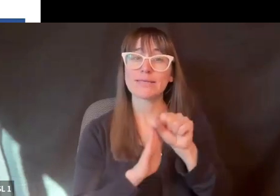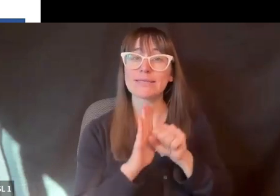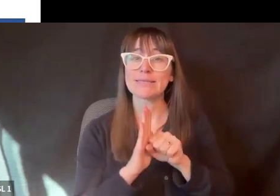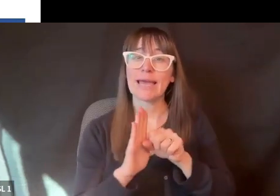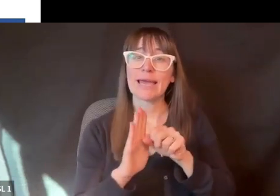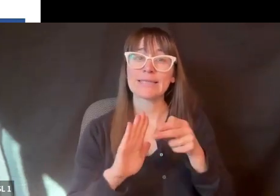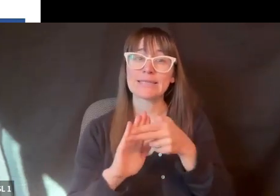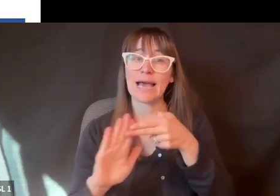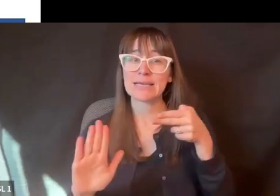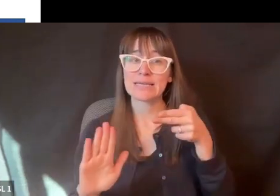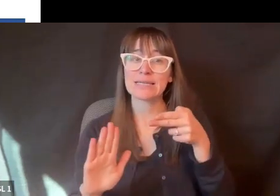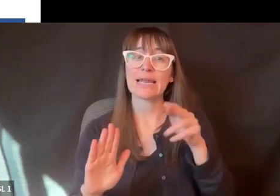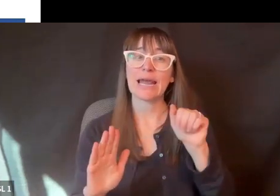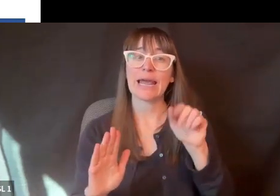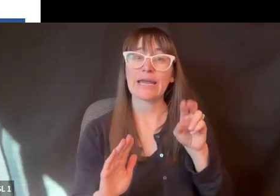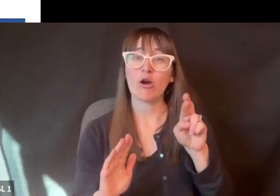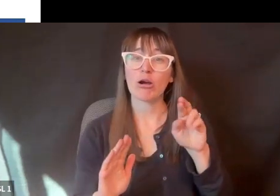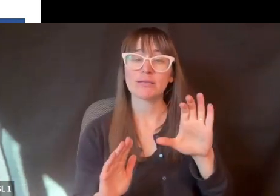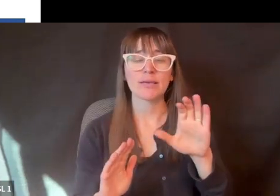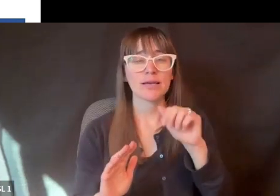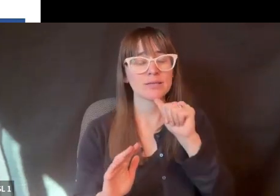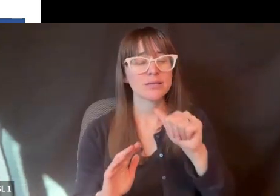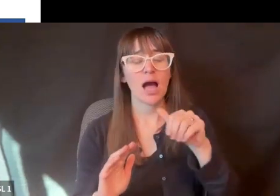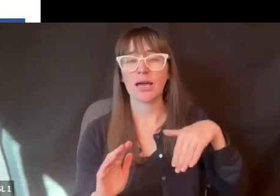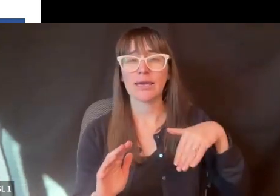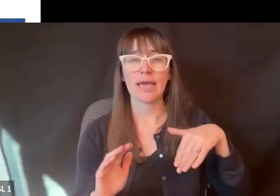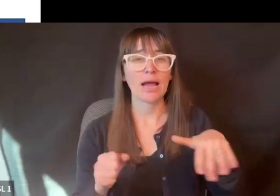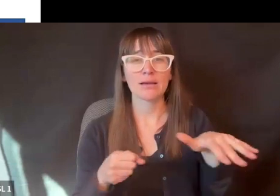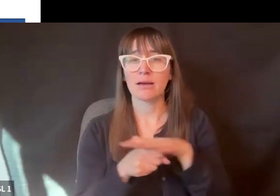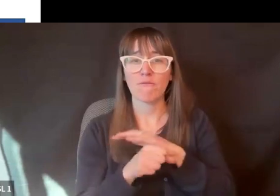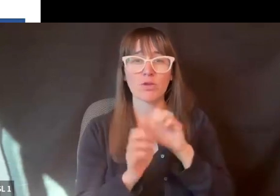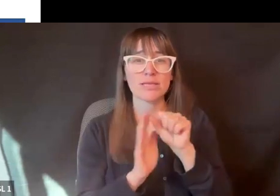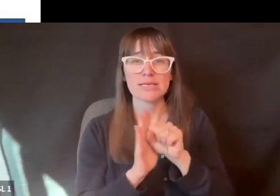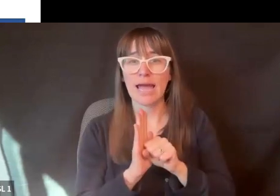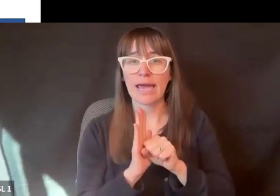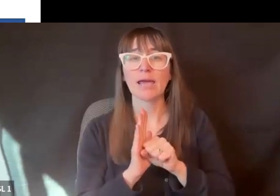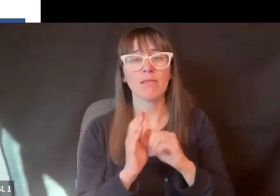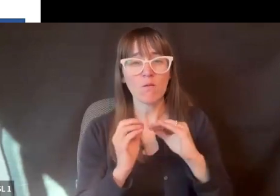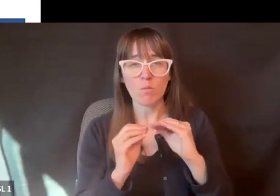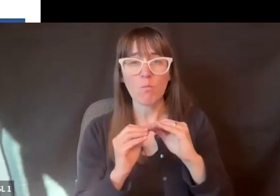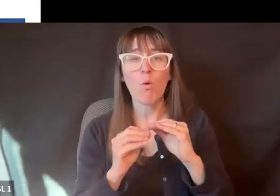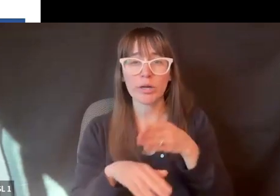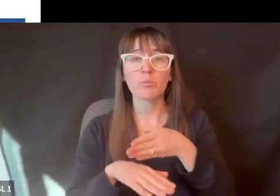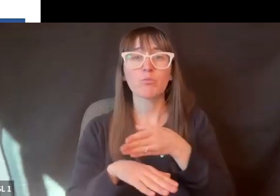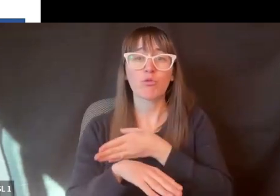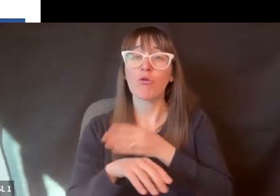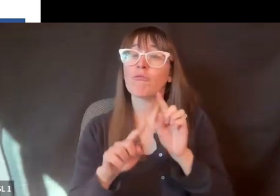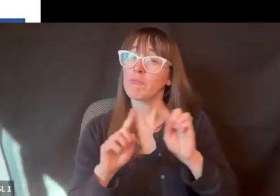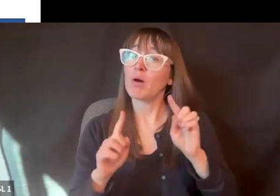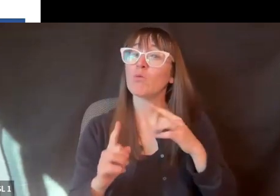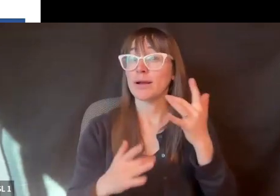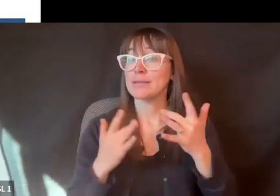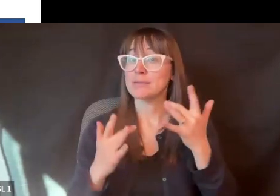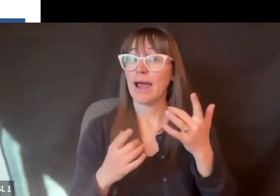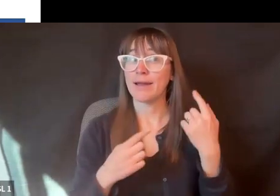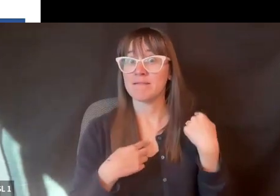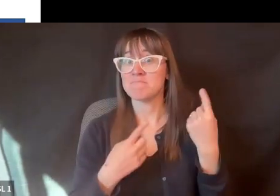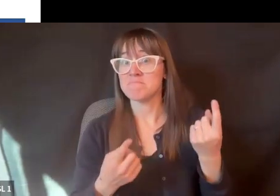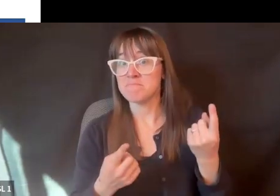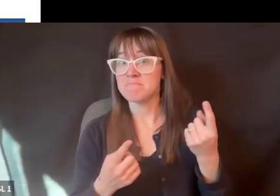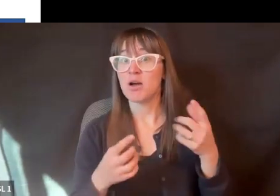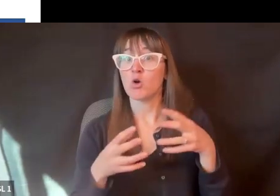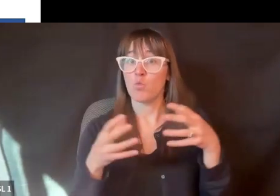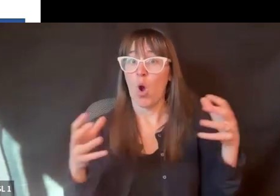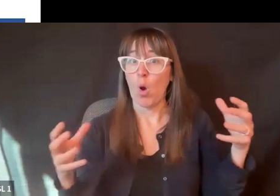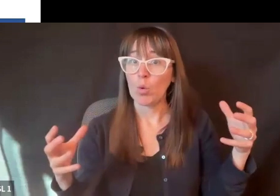state designated ADRCs in California. Now, this is not statewide coverage yet, and we know that there is more to go, but we're really excited to be